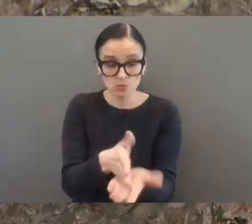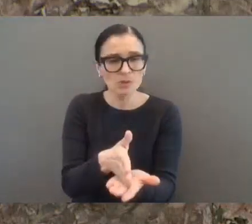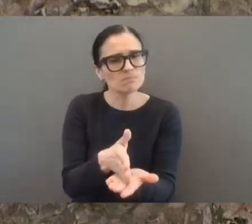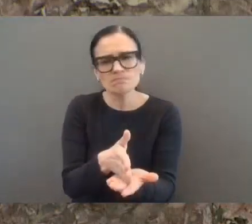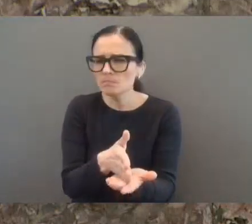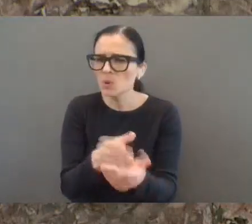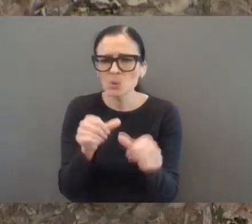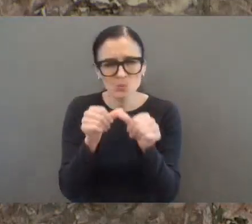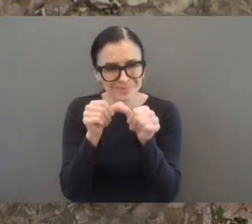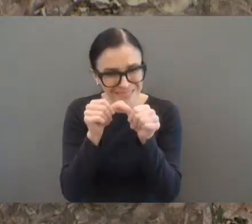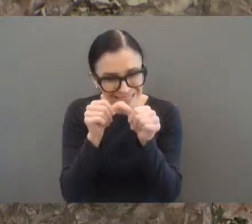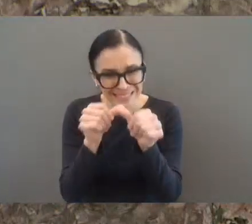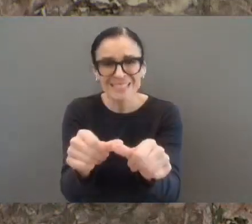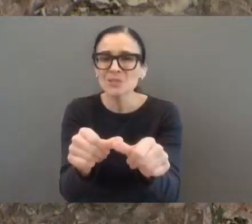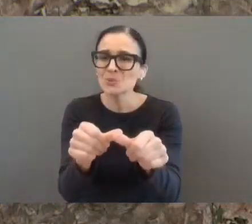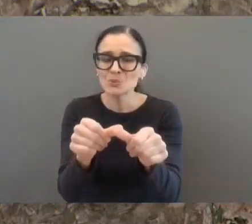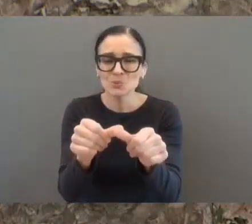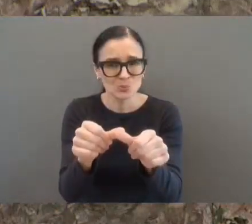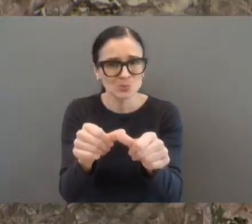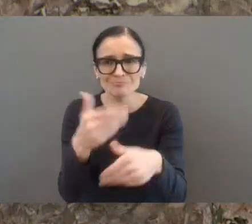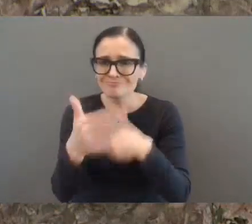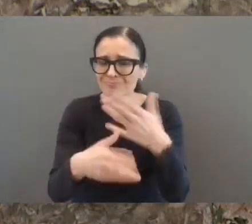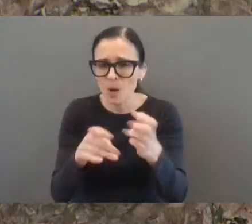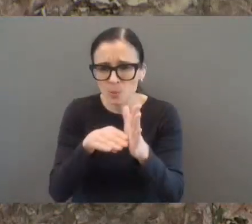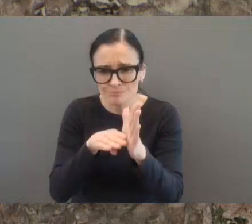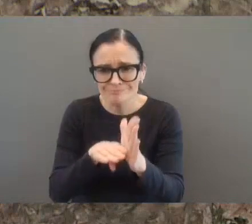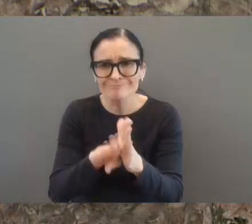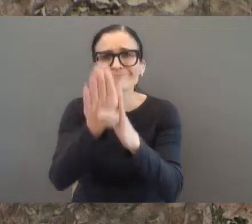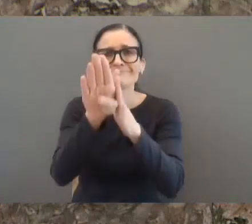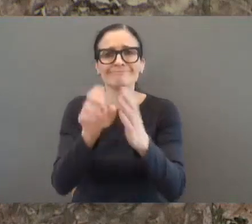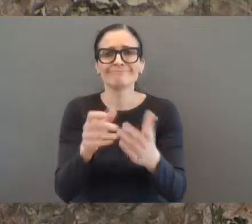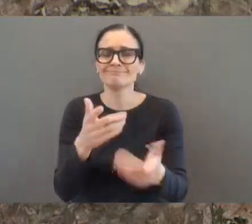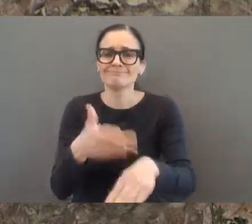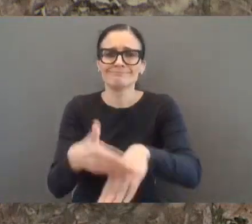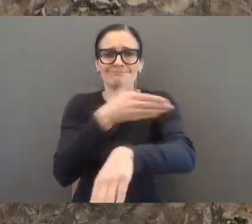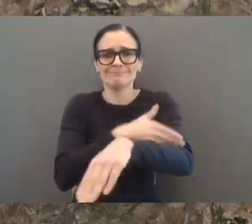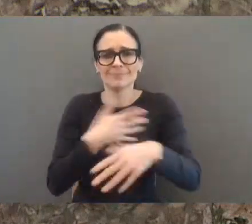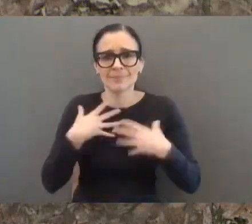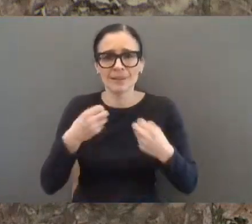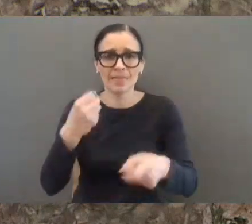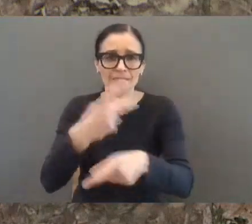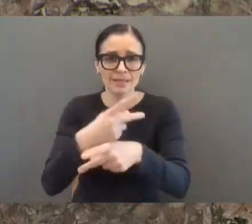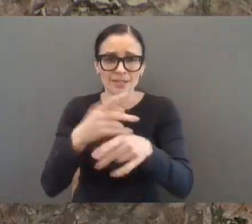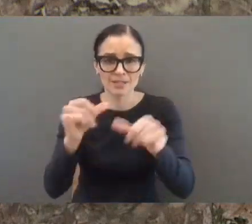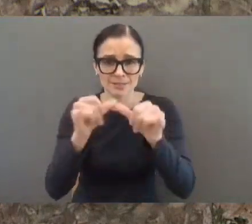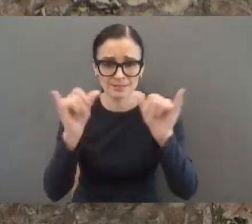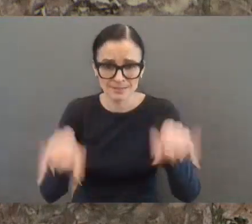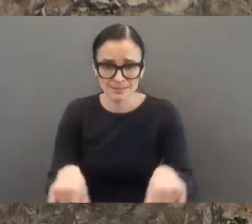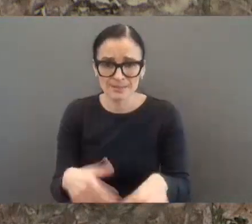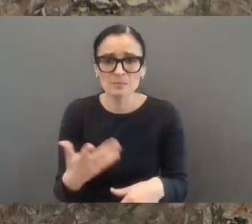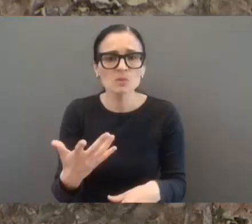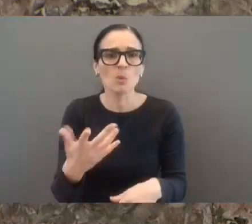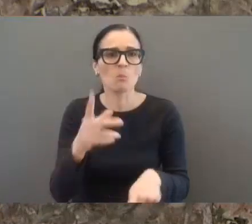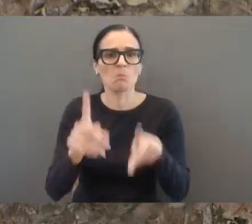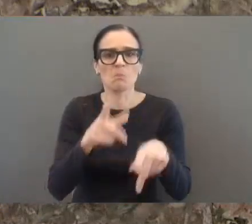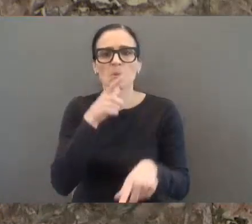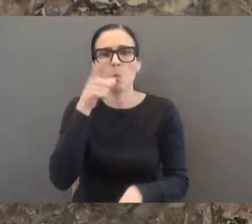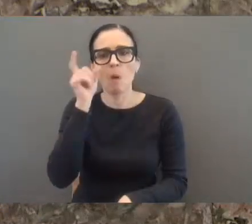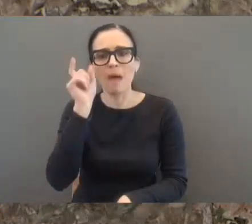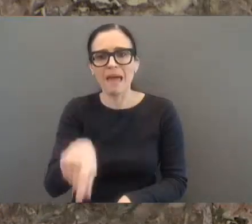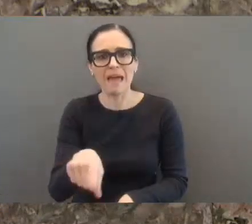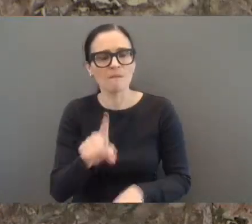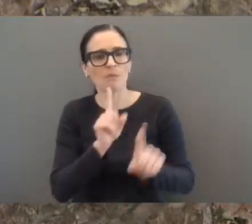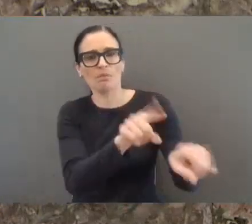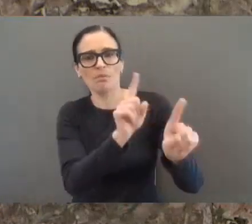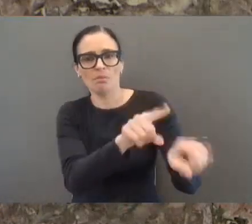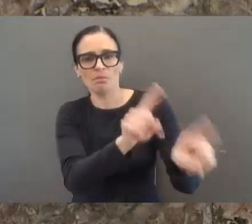the healthcare system in ways where people do not have to rely on emergency rooms as much. Mr. Speaker, that includes things like